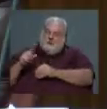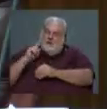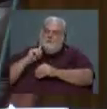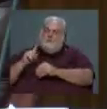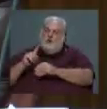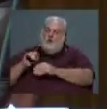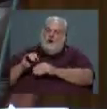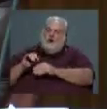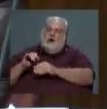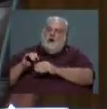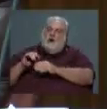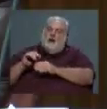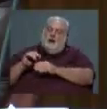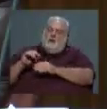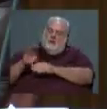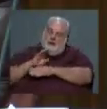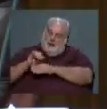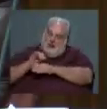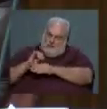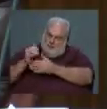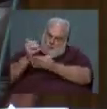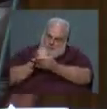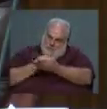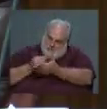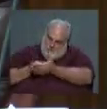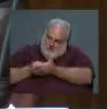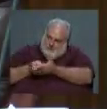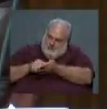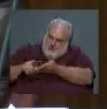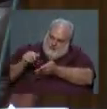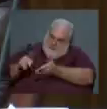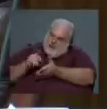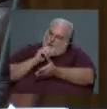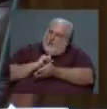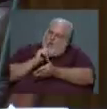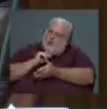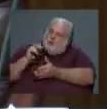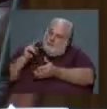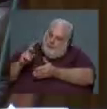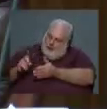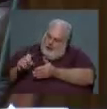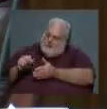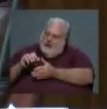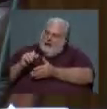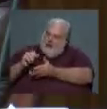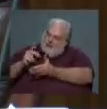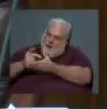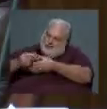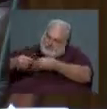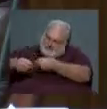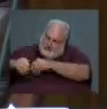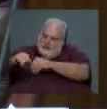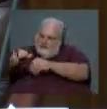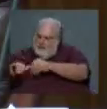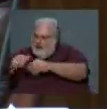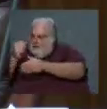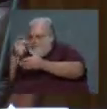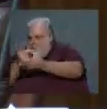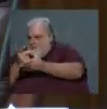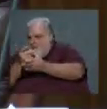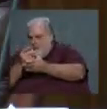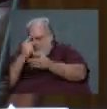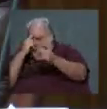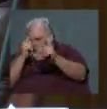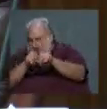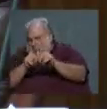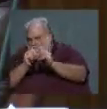development revenue bond law for the purpose of refunding bonds previously issued thereunder, to authorize the sale of the bonds and the approval of the bond purchase